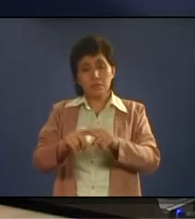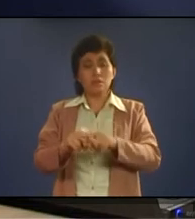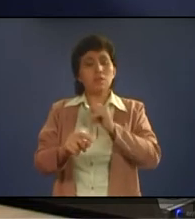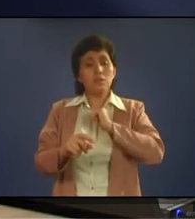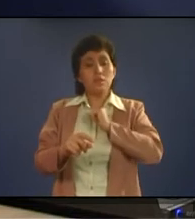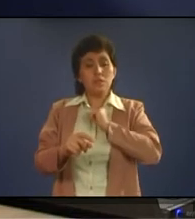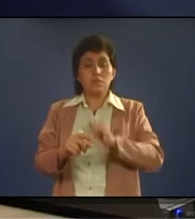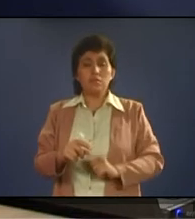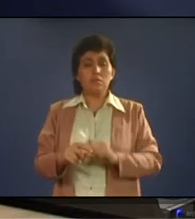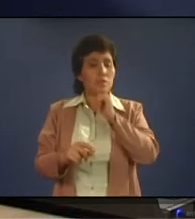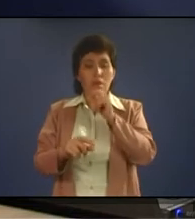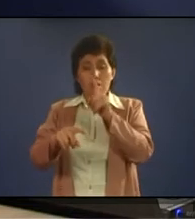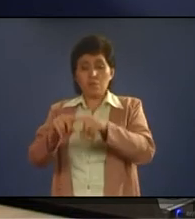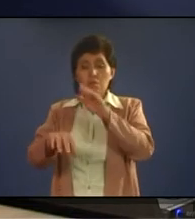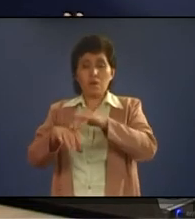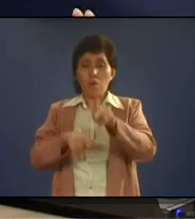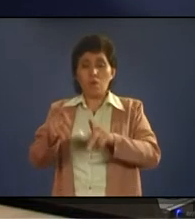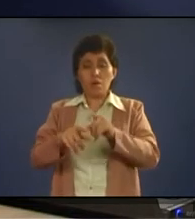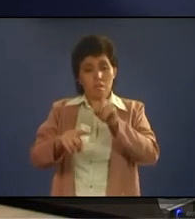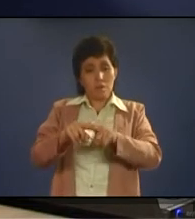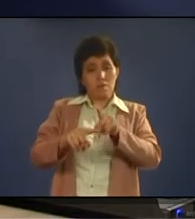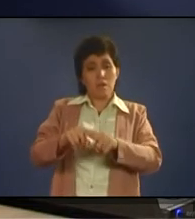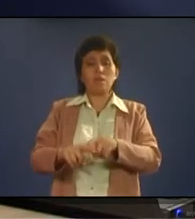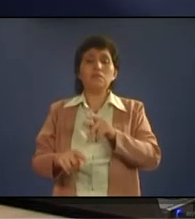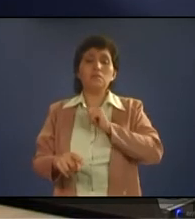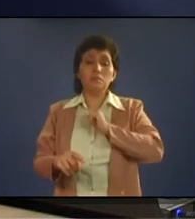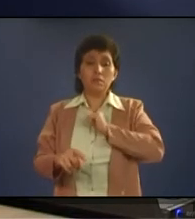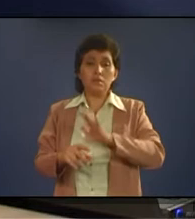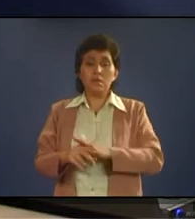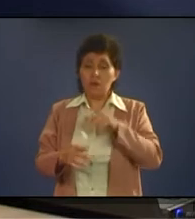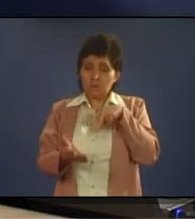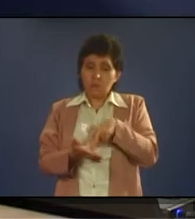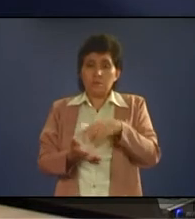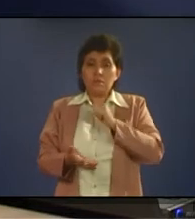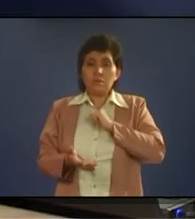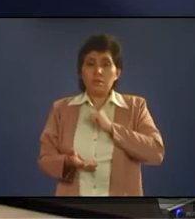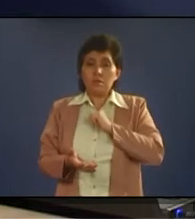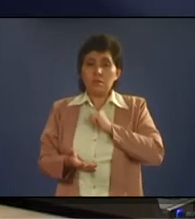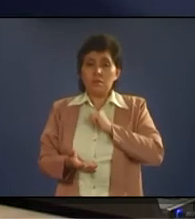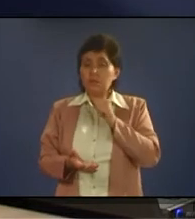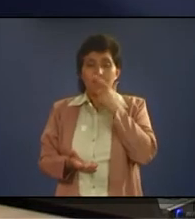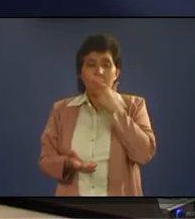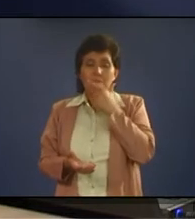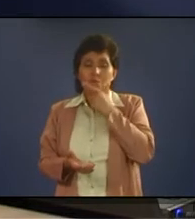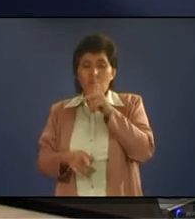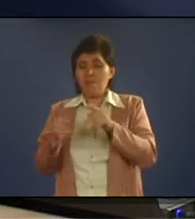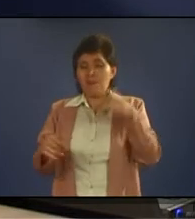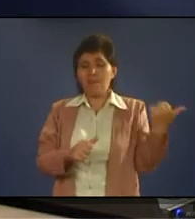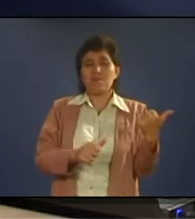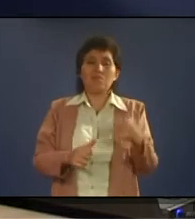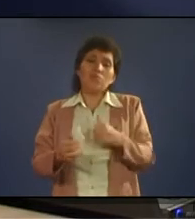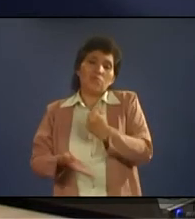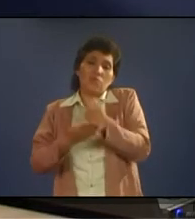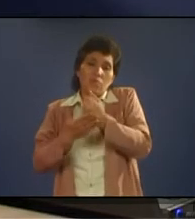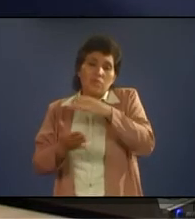of independent. Independent means I stand alone and I don't need anyone's help. Now here, interdependent